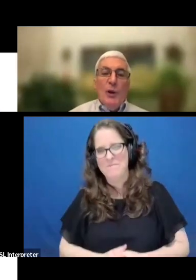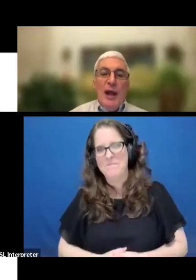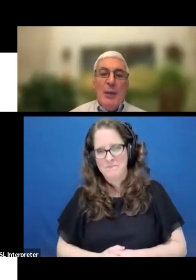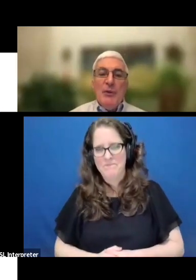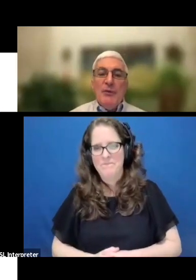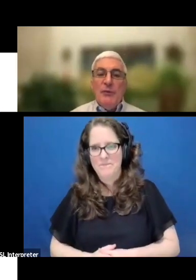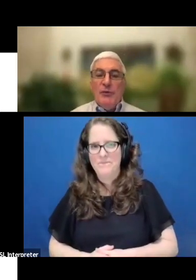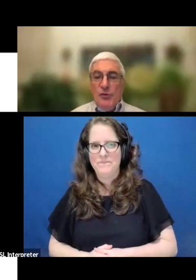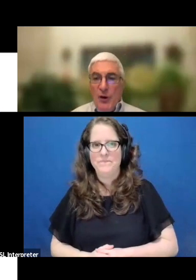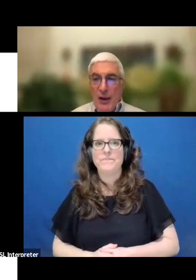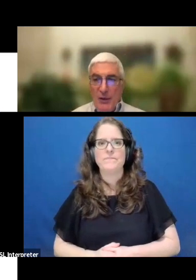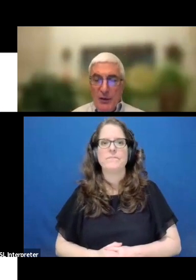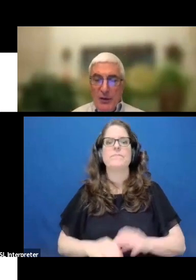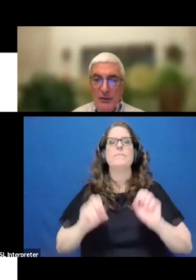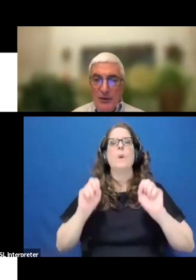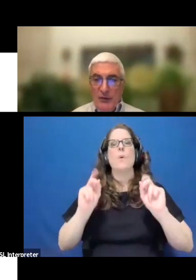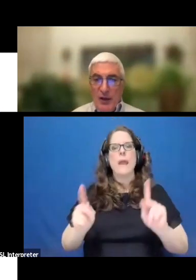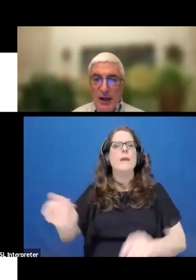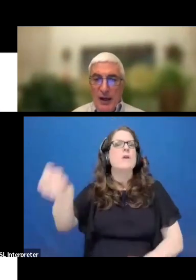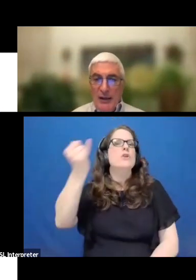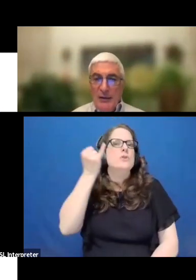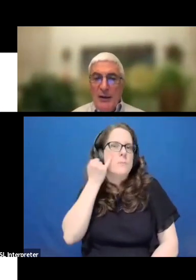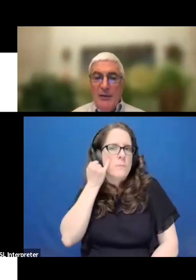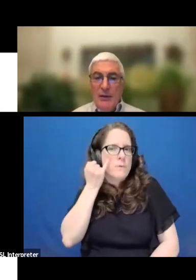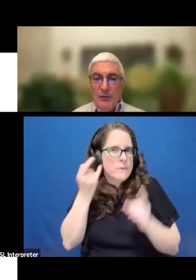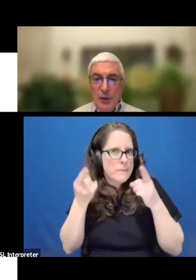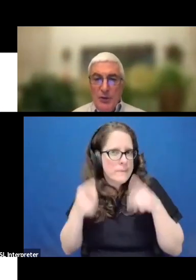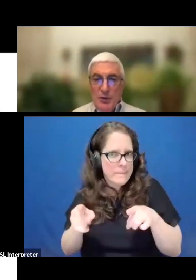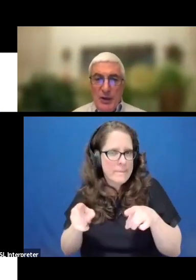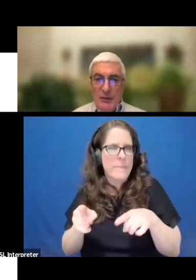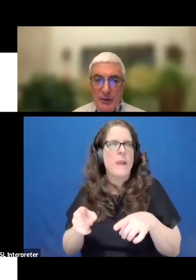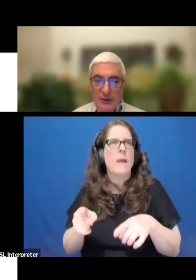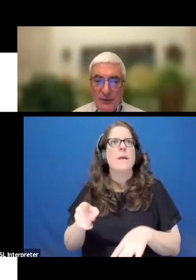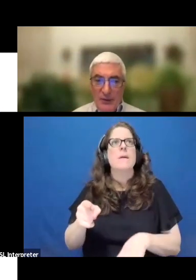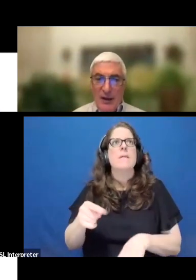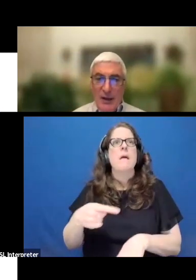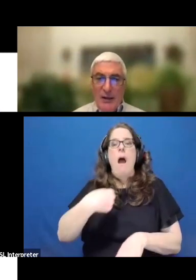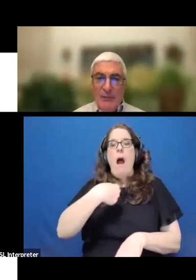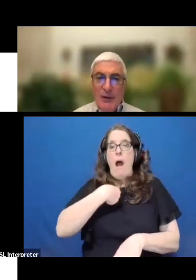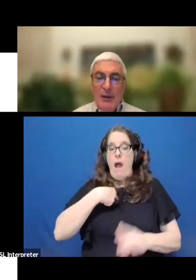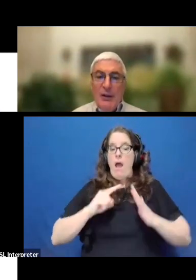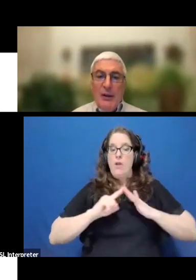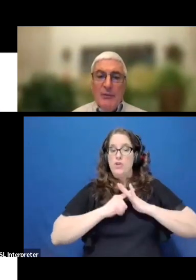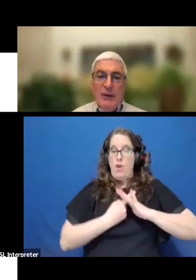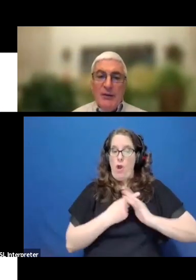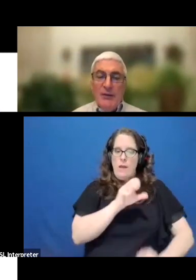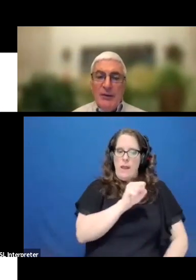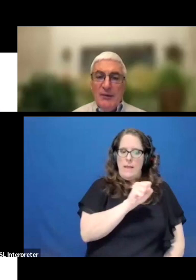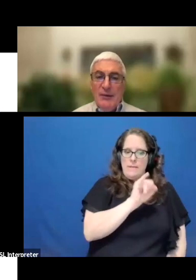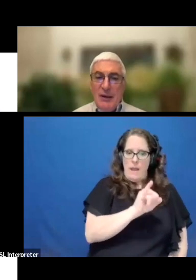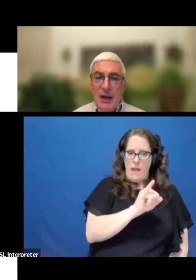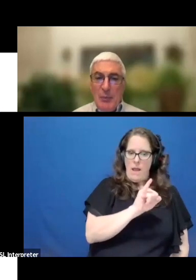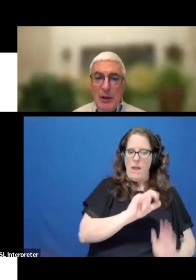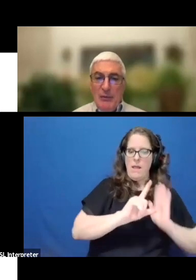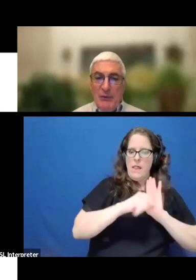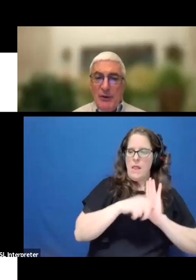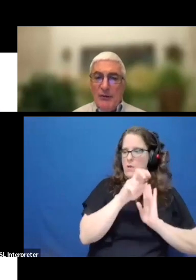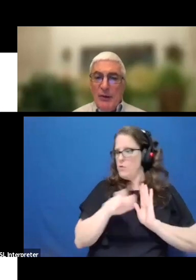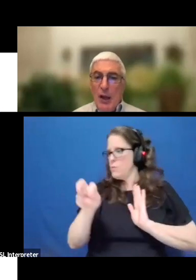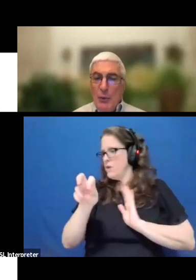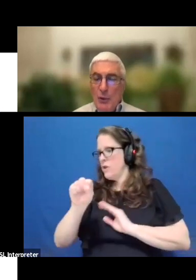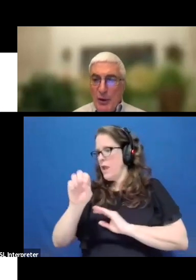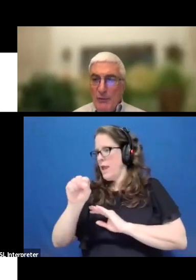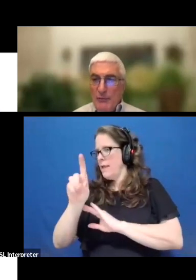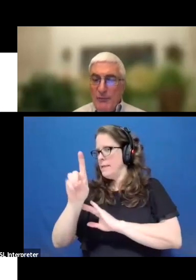So what happens if you start out on SSI and then switch to SSDI? If the SSDI benefit